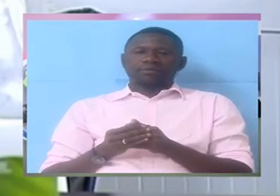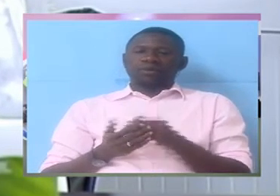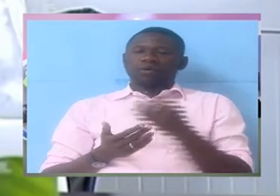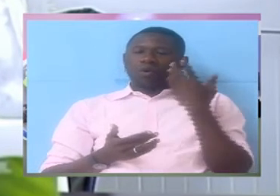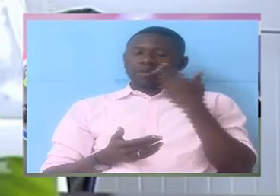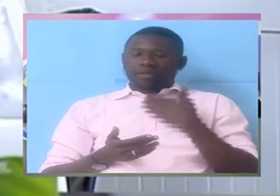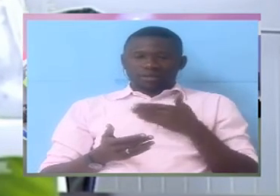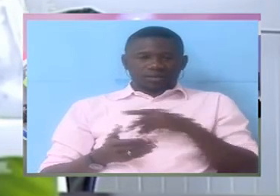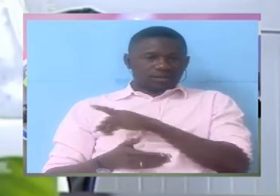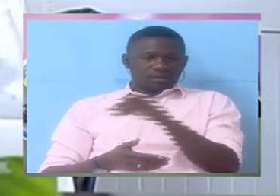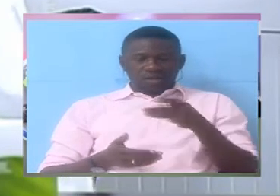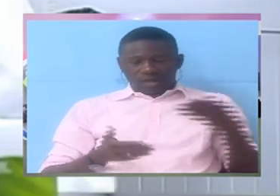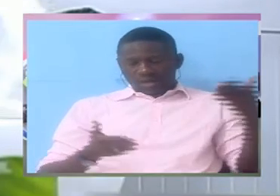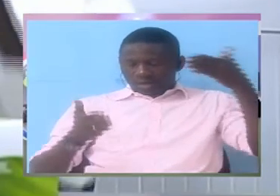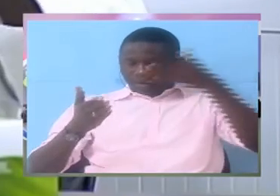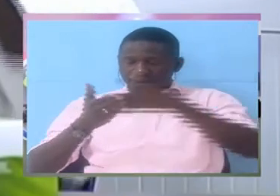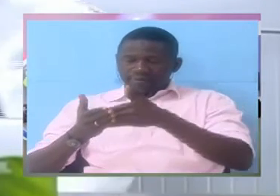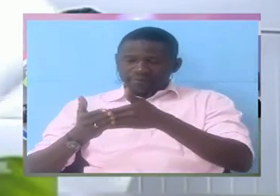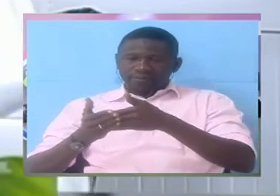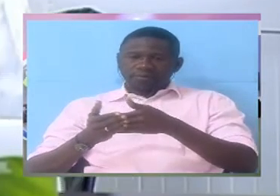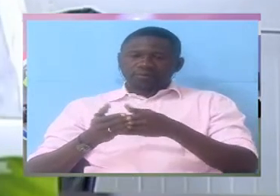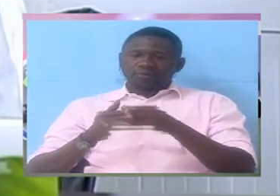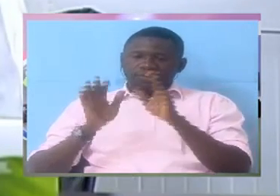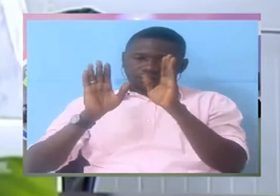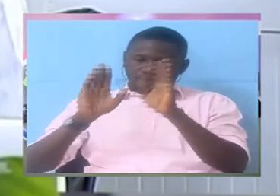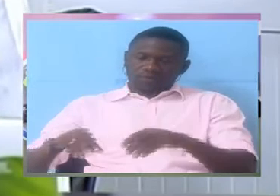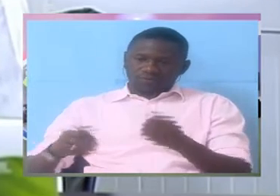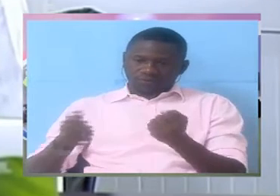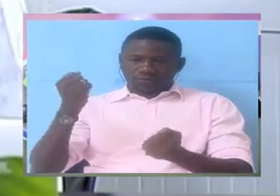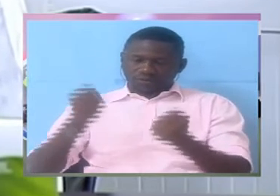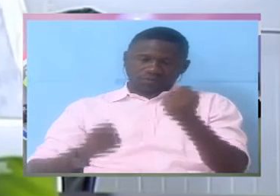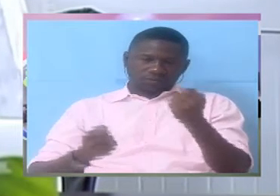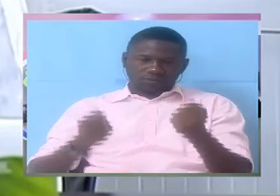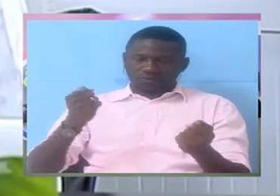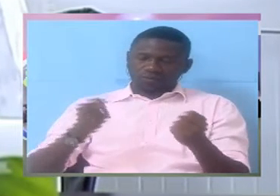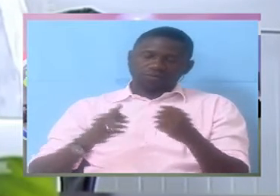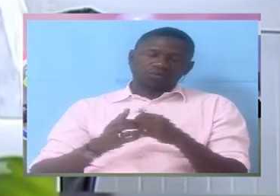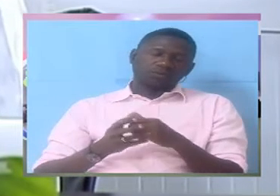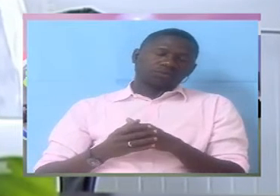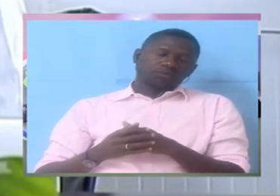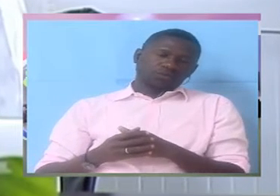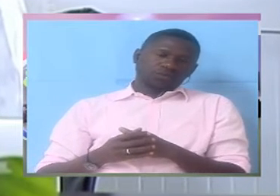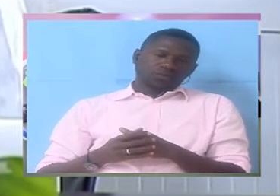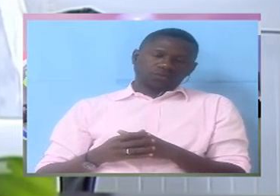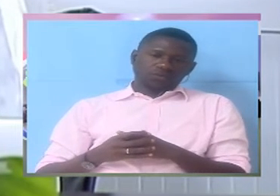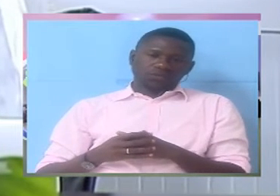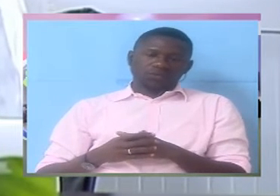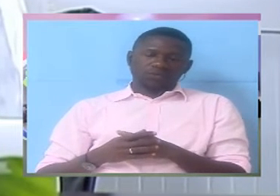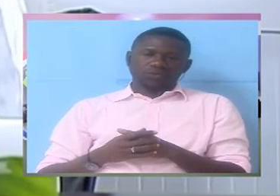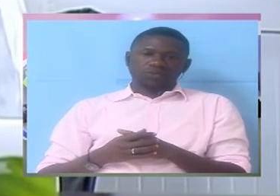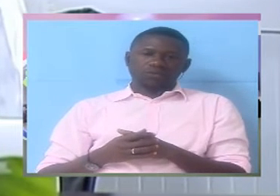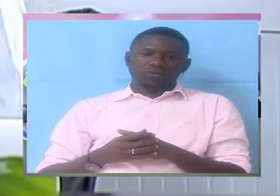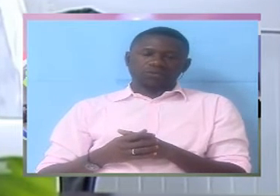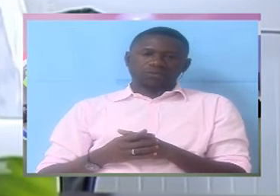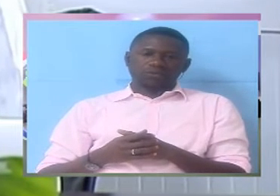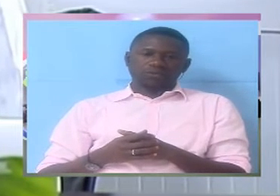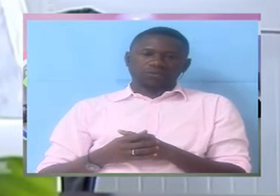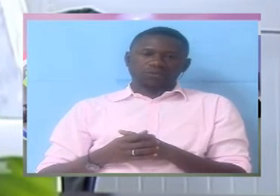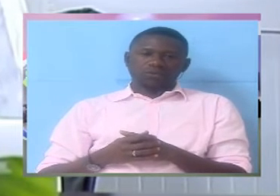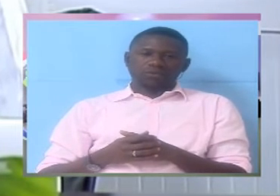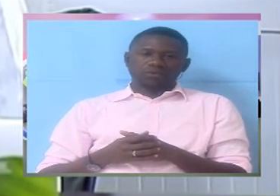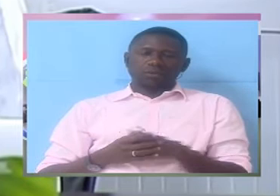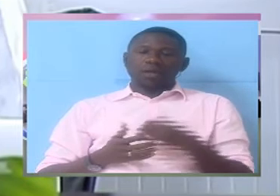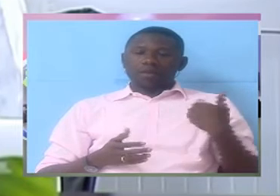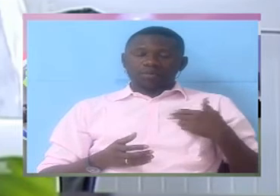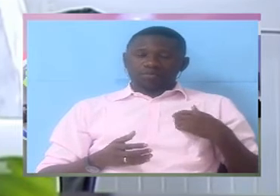as they descend from the vehicle, ibe jika motola demeng. People bounce